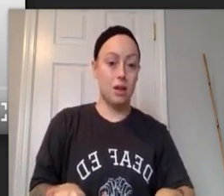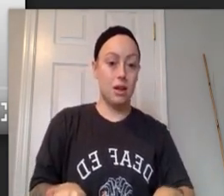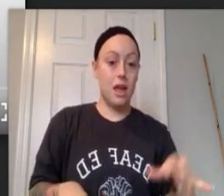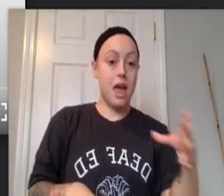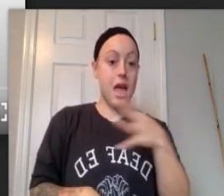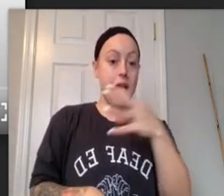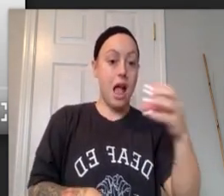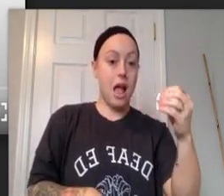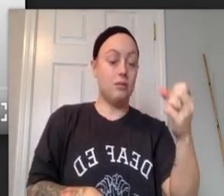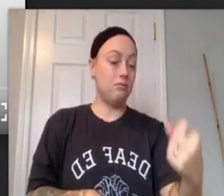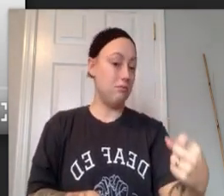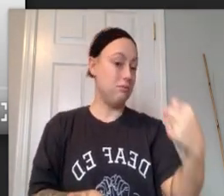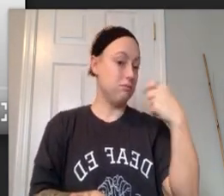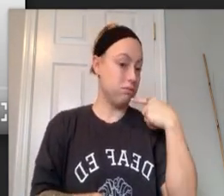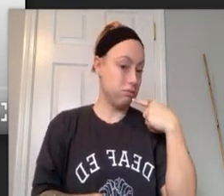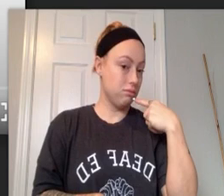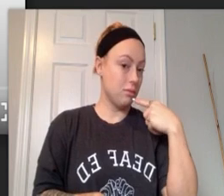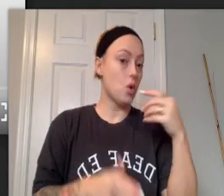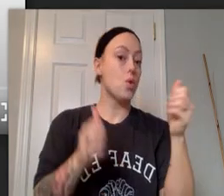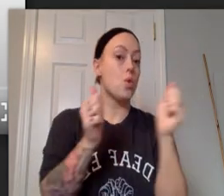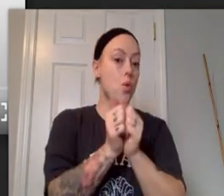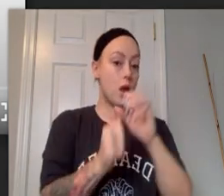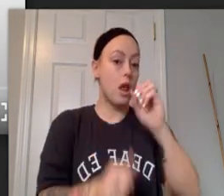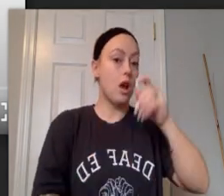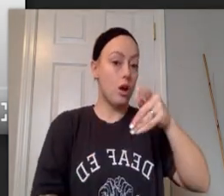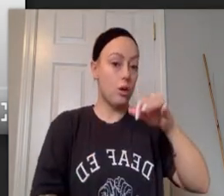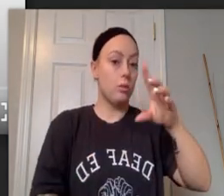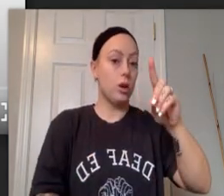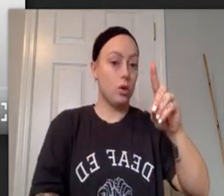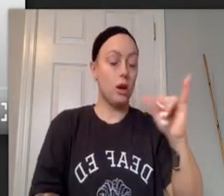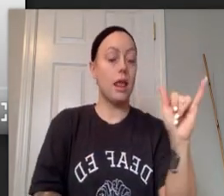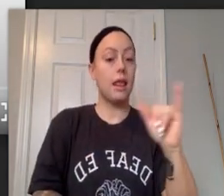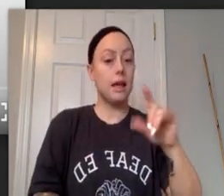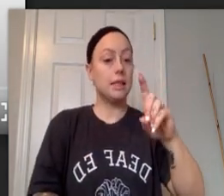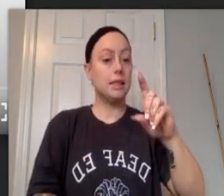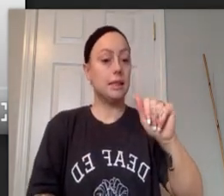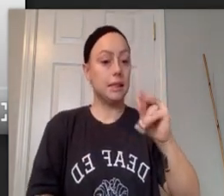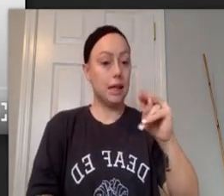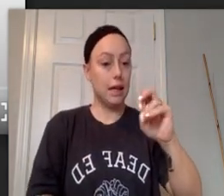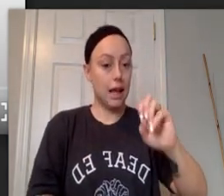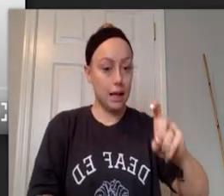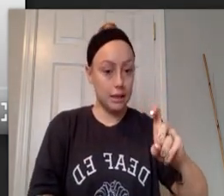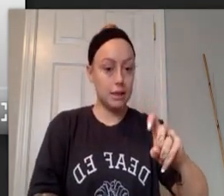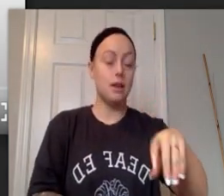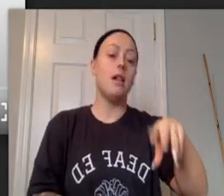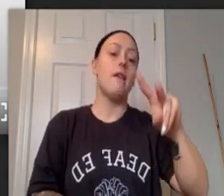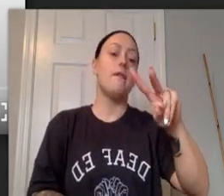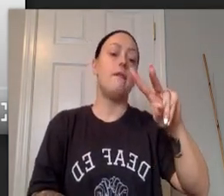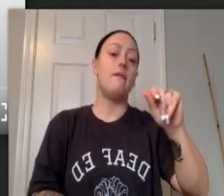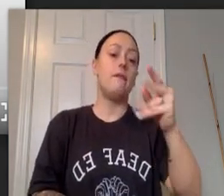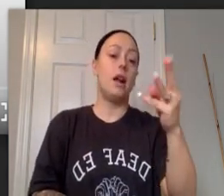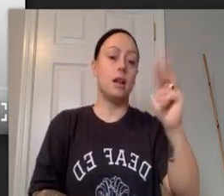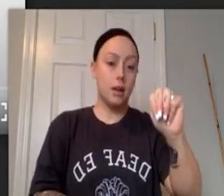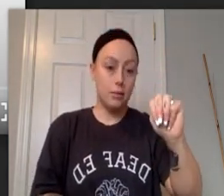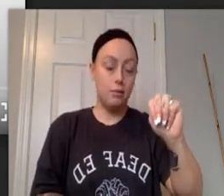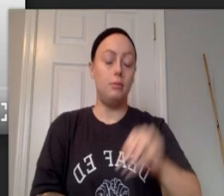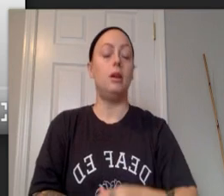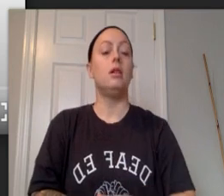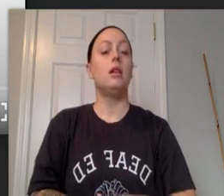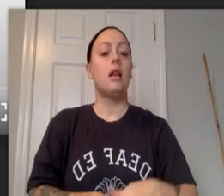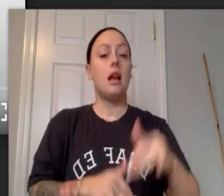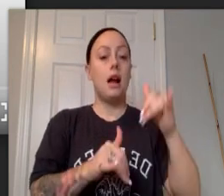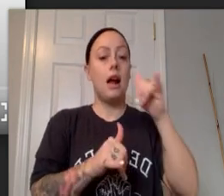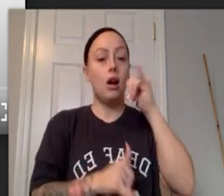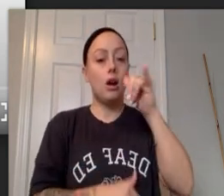opioids, benzodiazepines like Xanax and Valium, and alcohol are all central nervous system depressants. So taking all